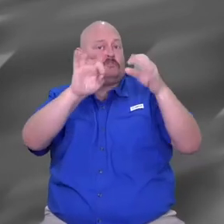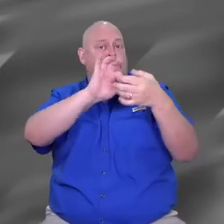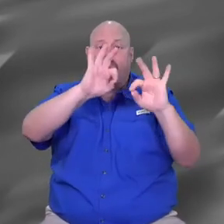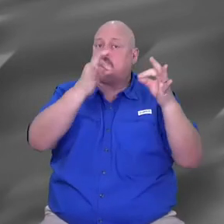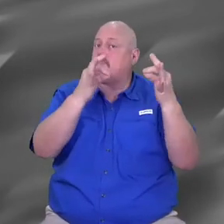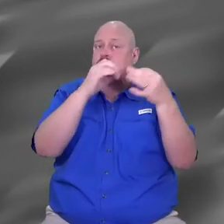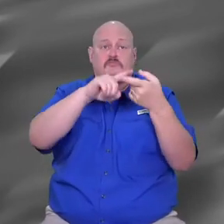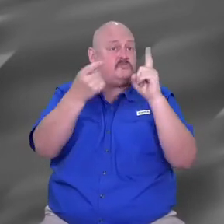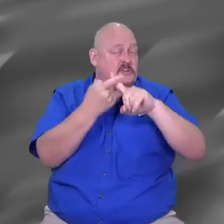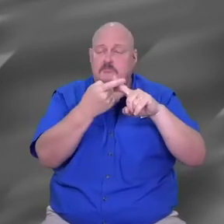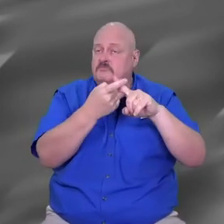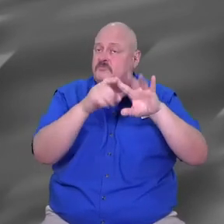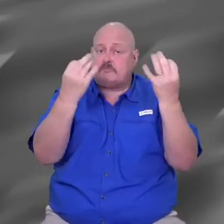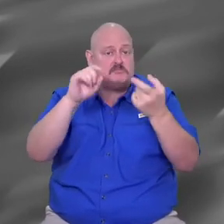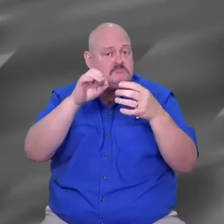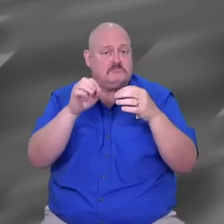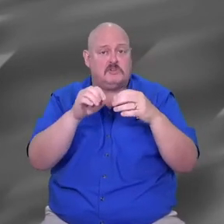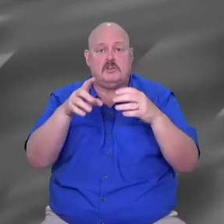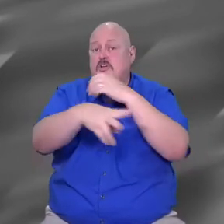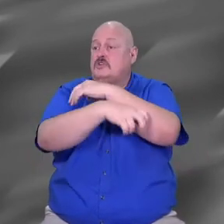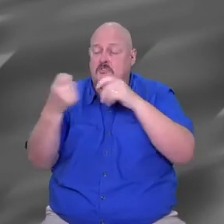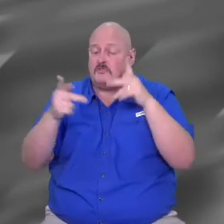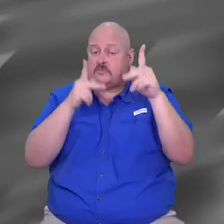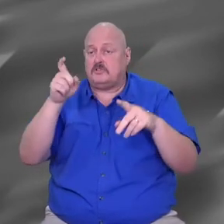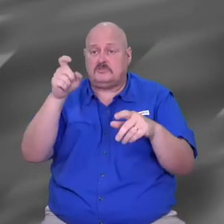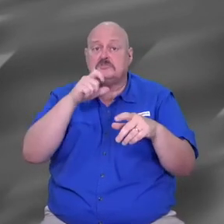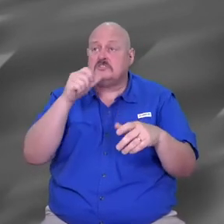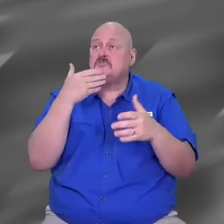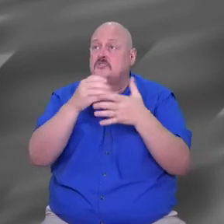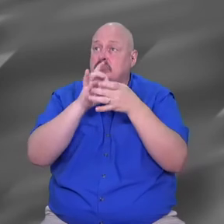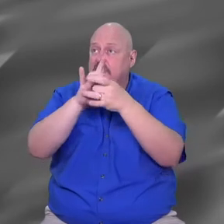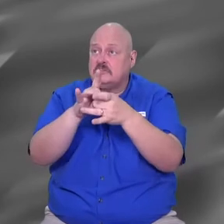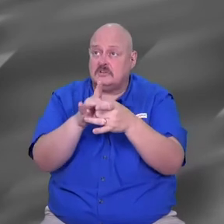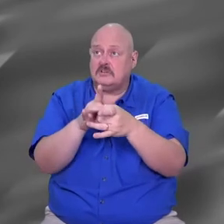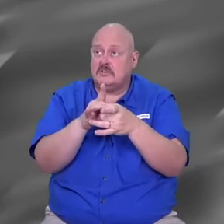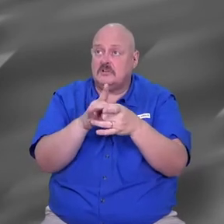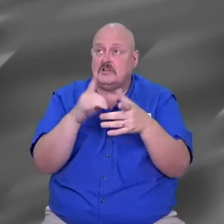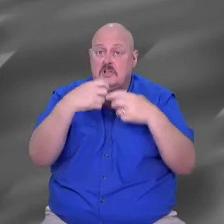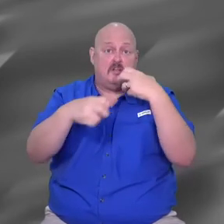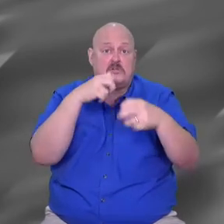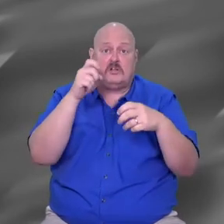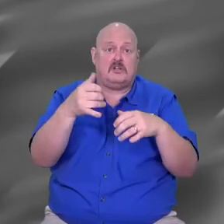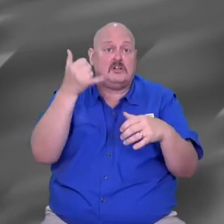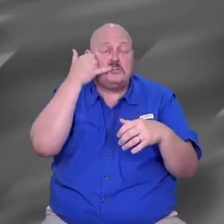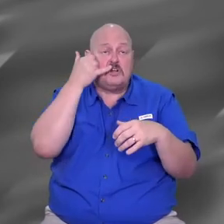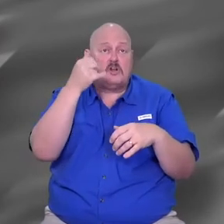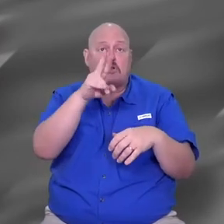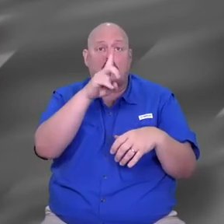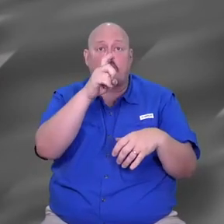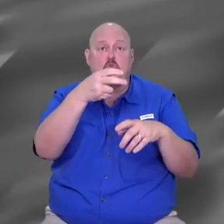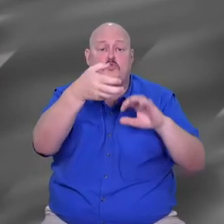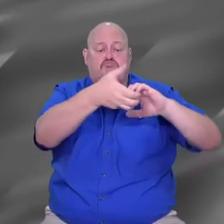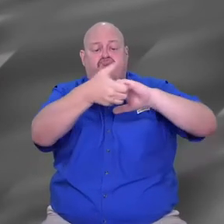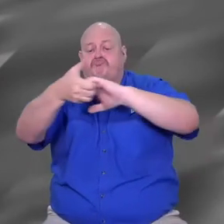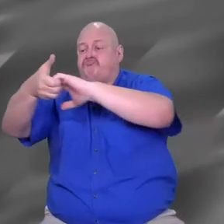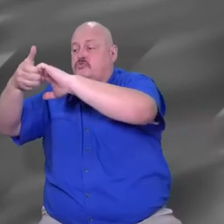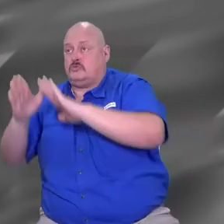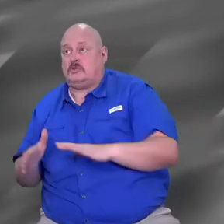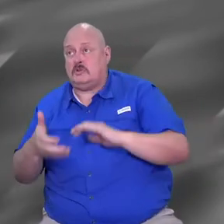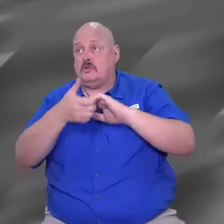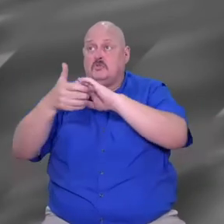trust. You've taken and stolen from those who you should have a good relationship with. She said, the problem is then you got to call wrecker service. And those